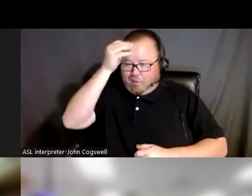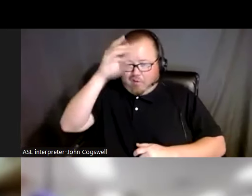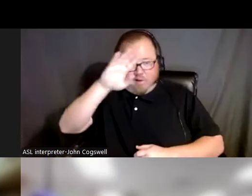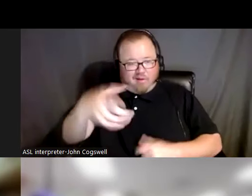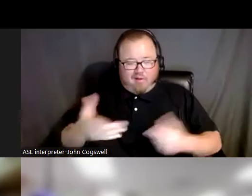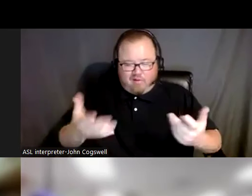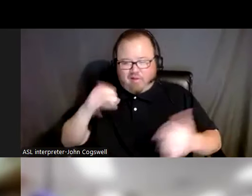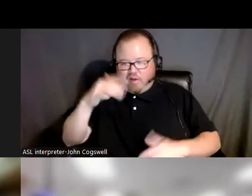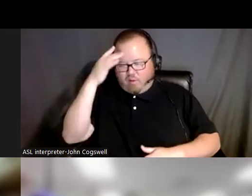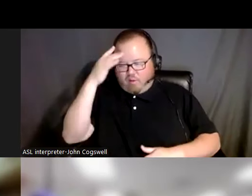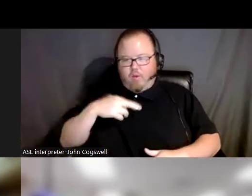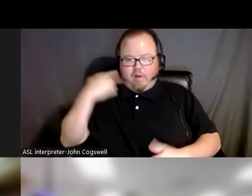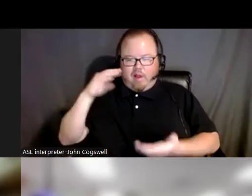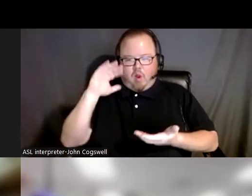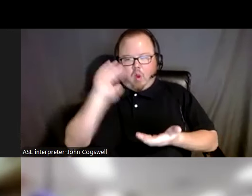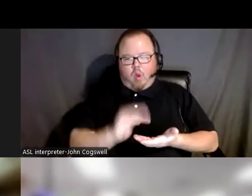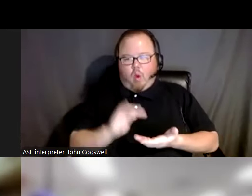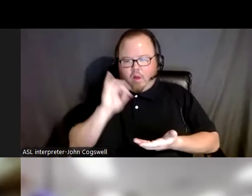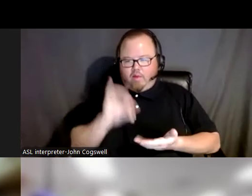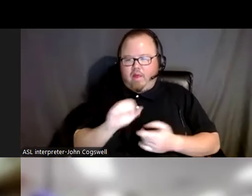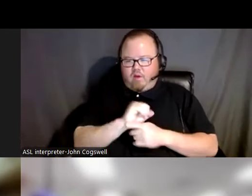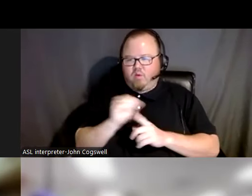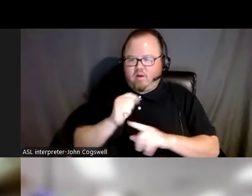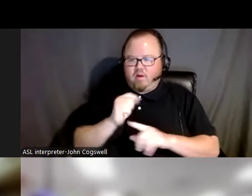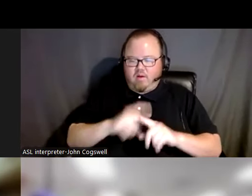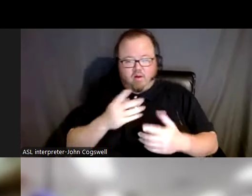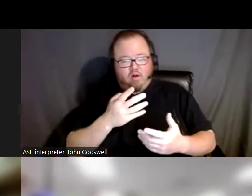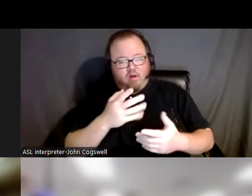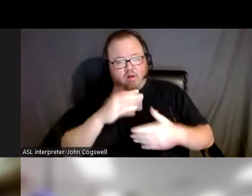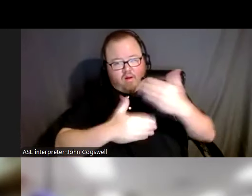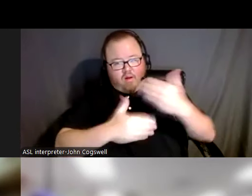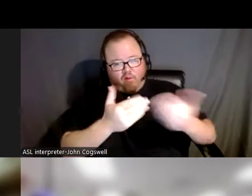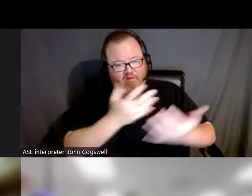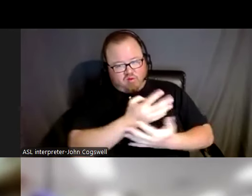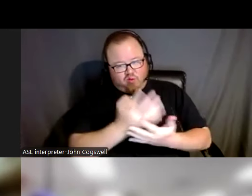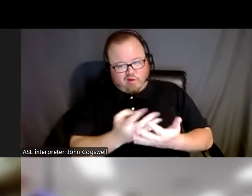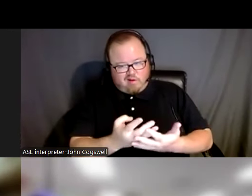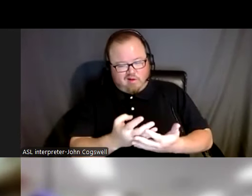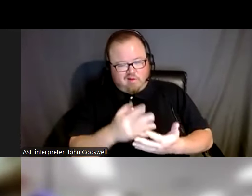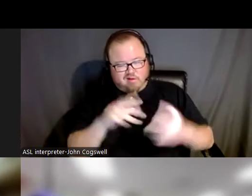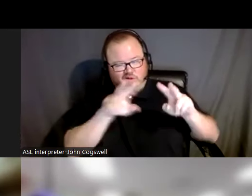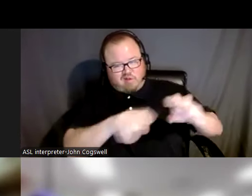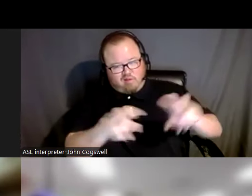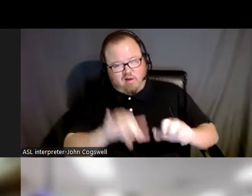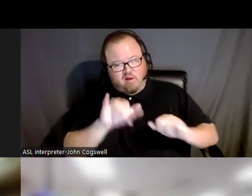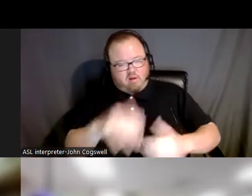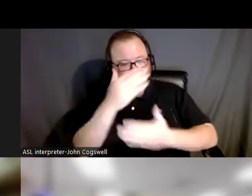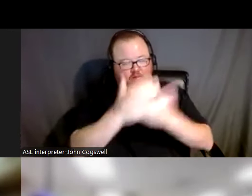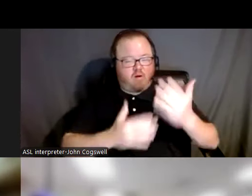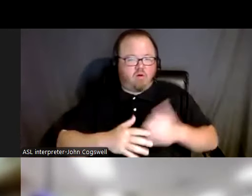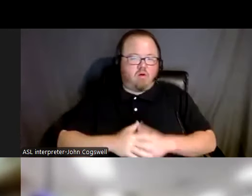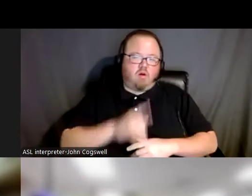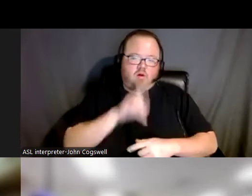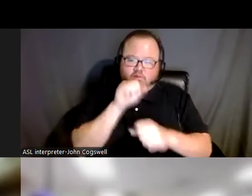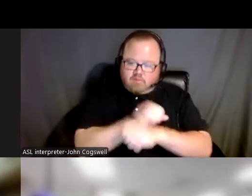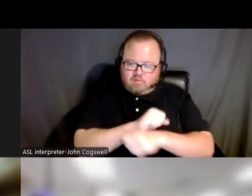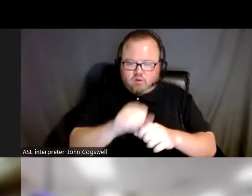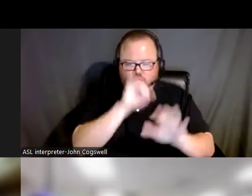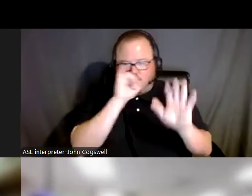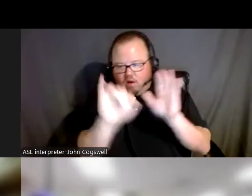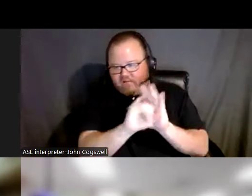that's why that risk is lower. But in that screening process and in that assessment, component, being able to